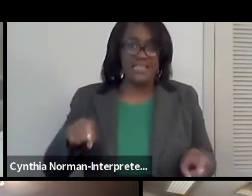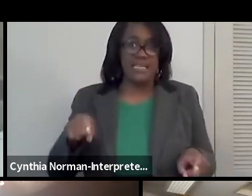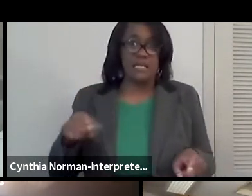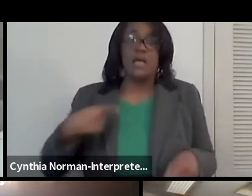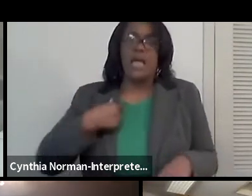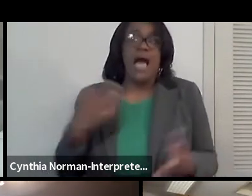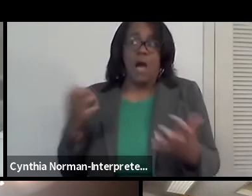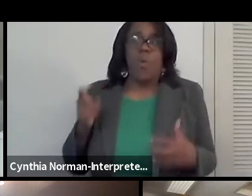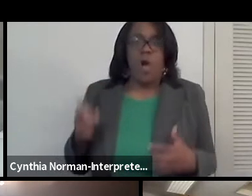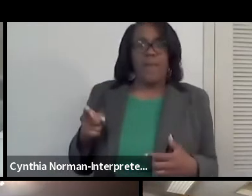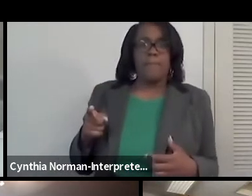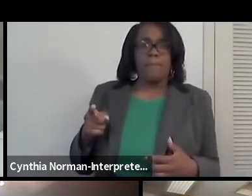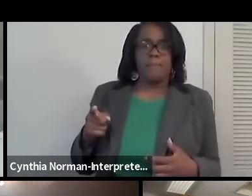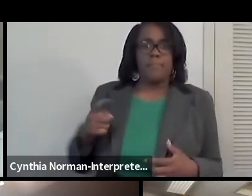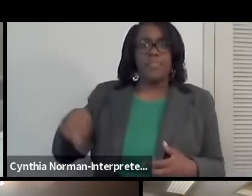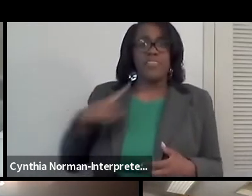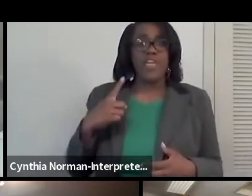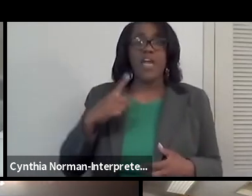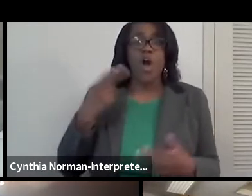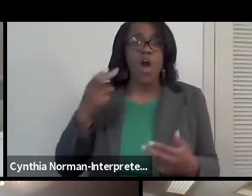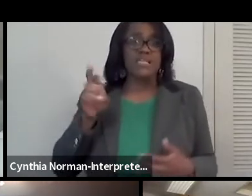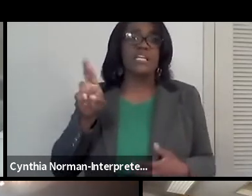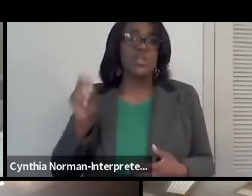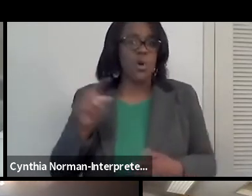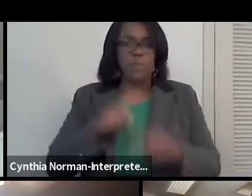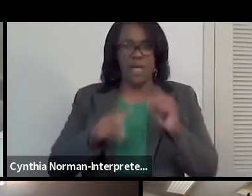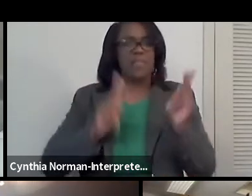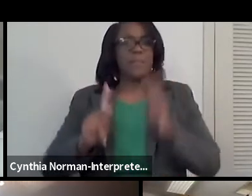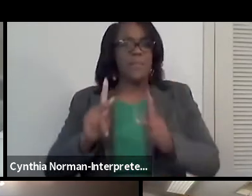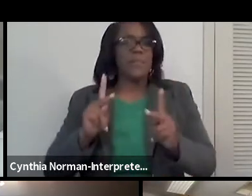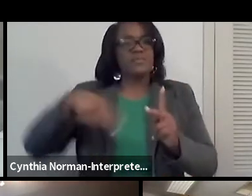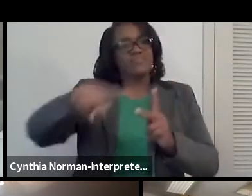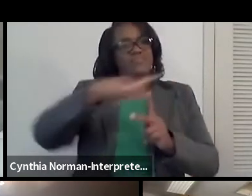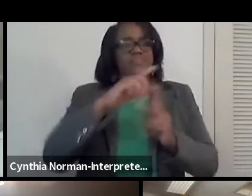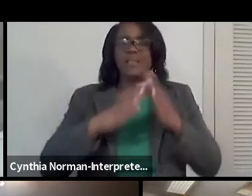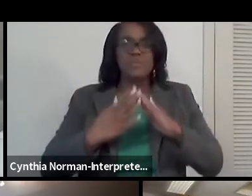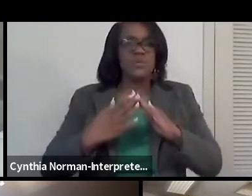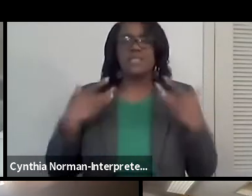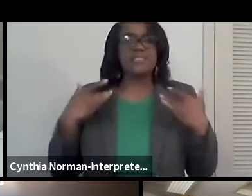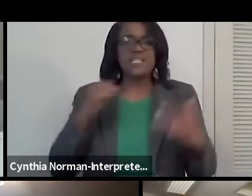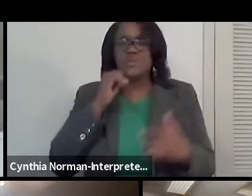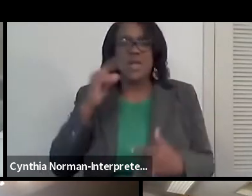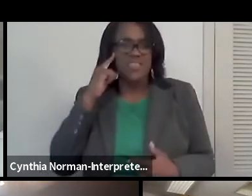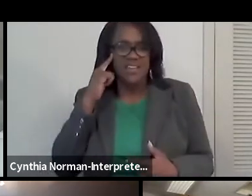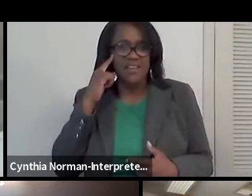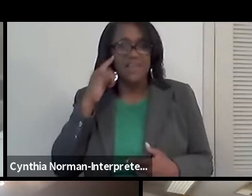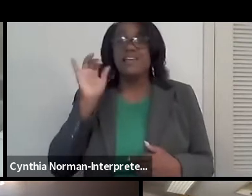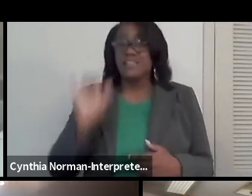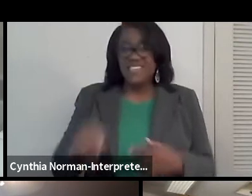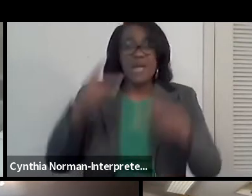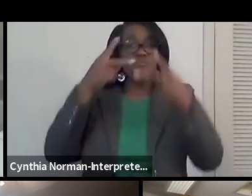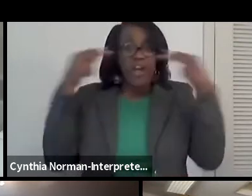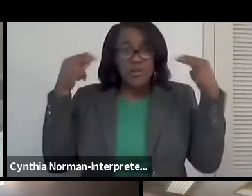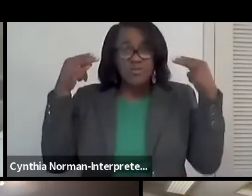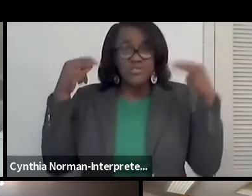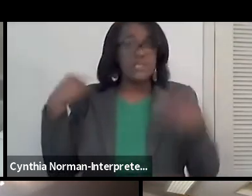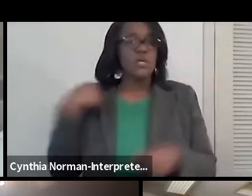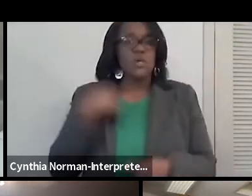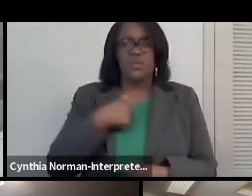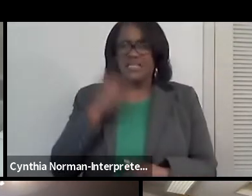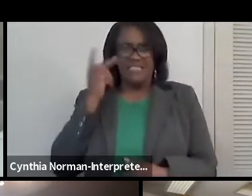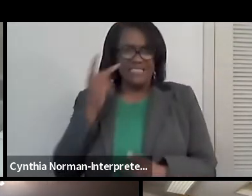want, but you know, others in the community may not think so. And same with raccoons. So we're doing the same with raccoons, but seeing where most